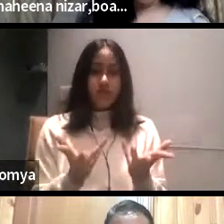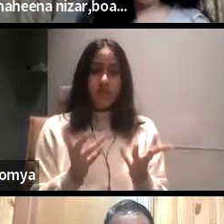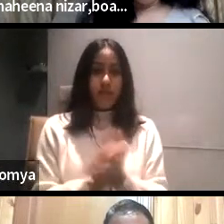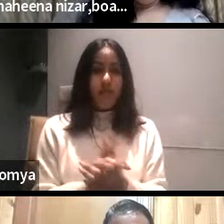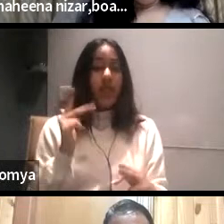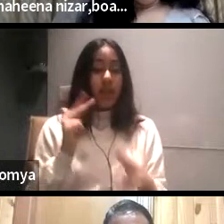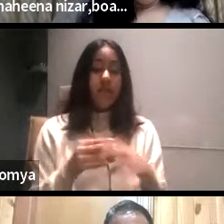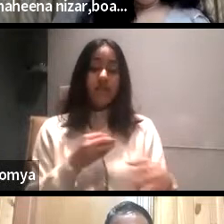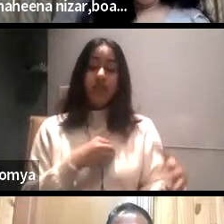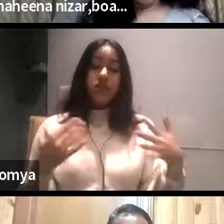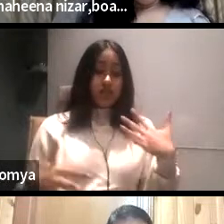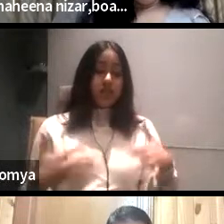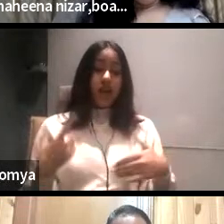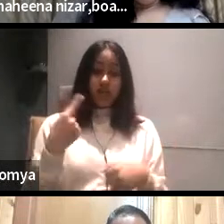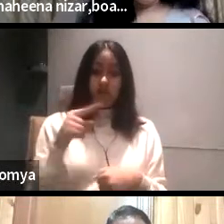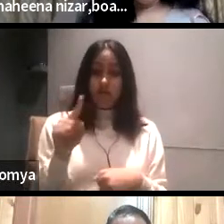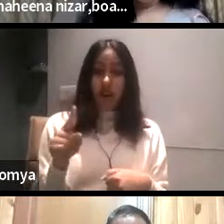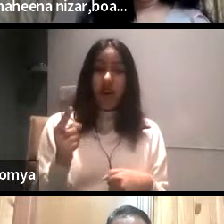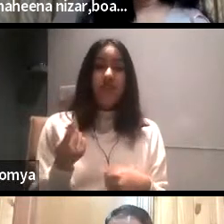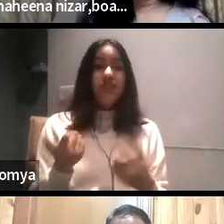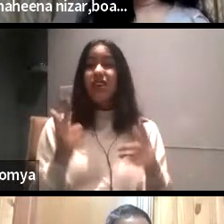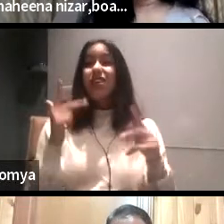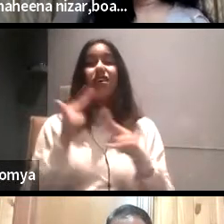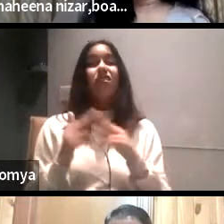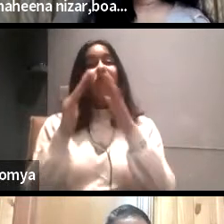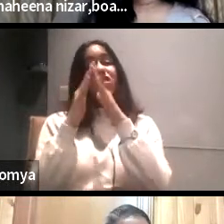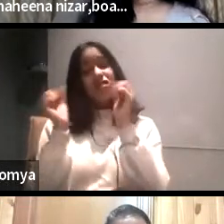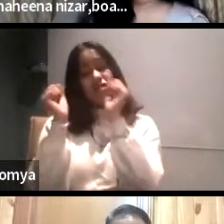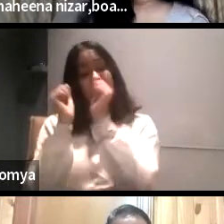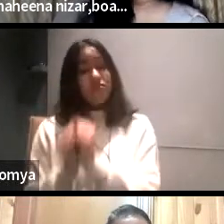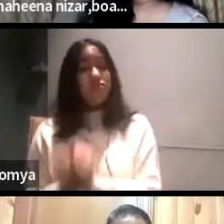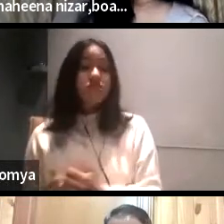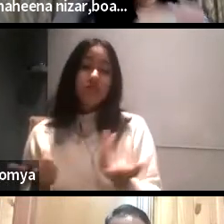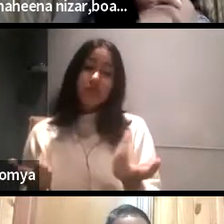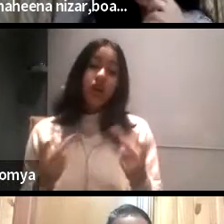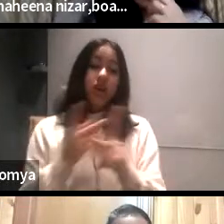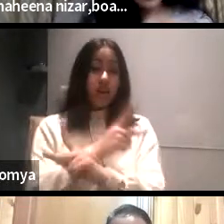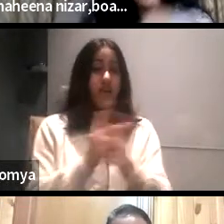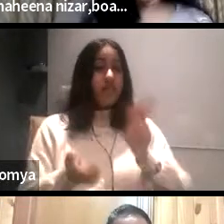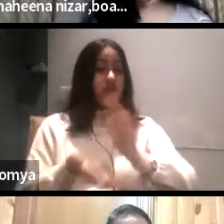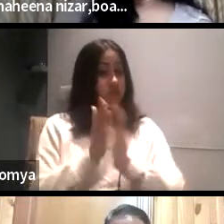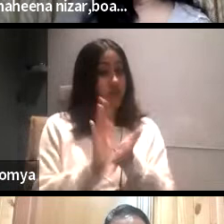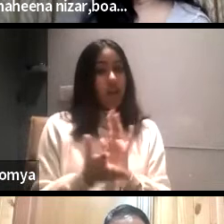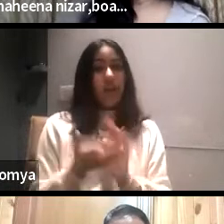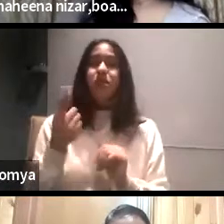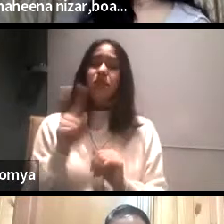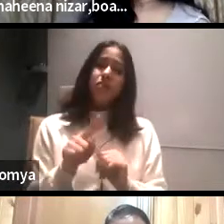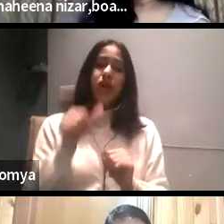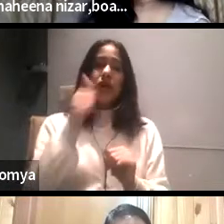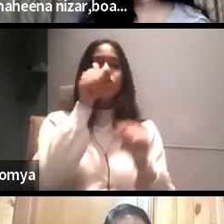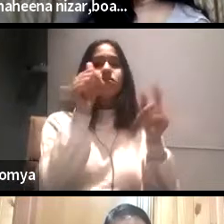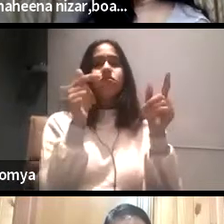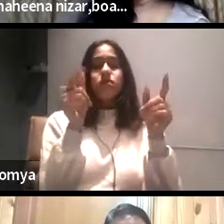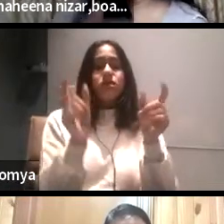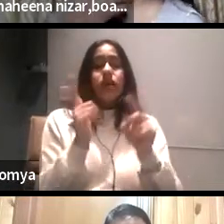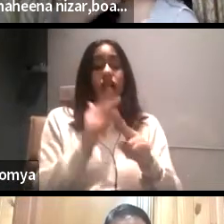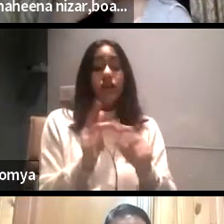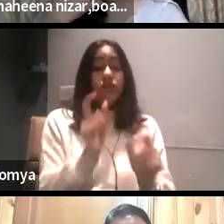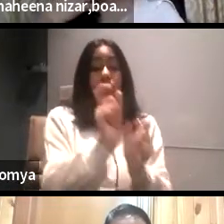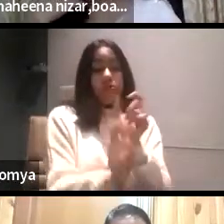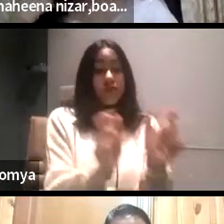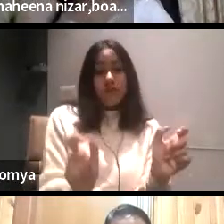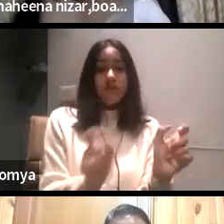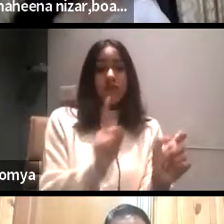they've been struggling, right, because of the isolation and some of those other challenges. But again, it's all individual dependent.